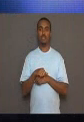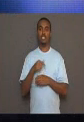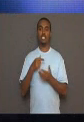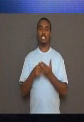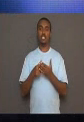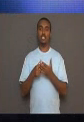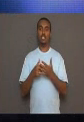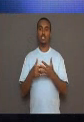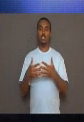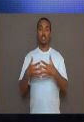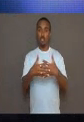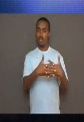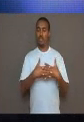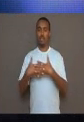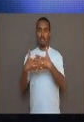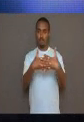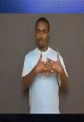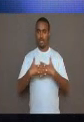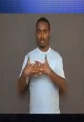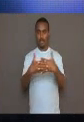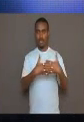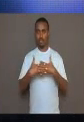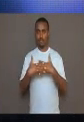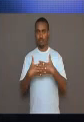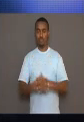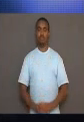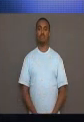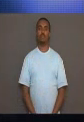the United States of America,